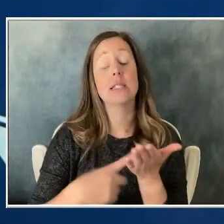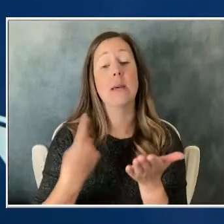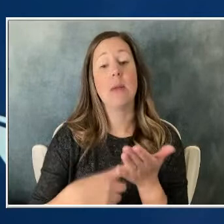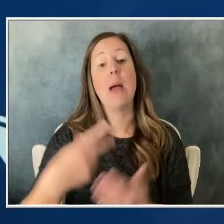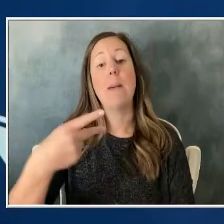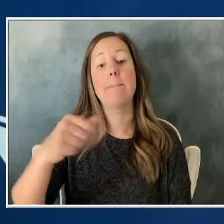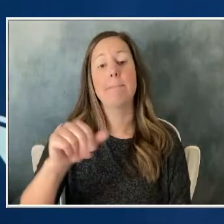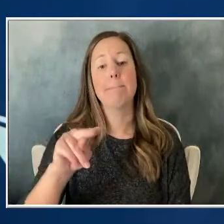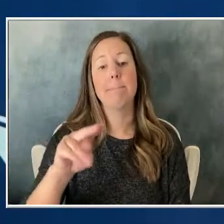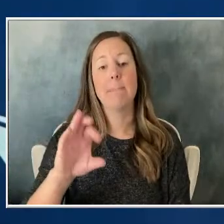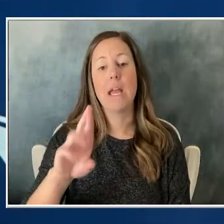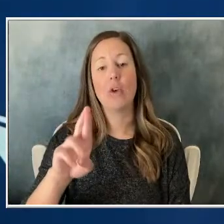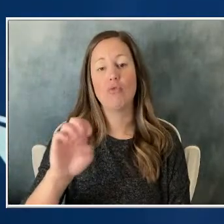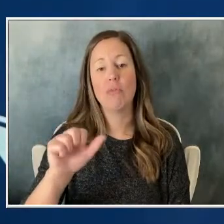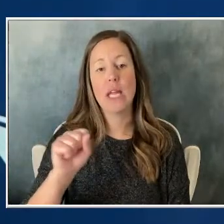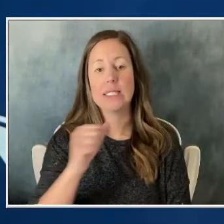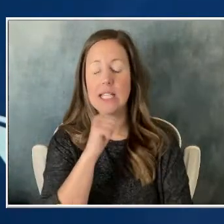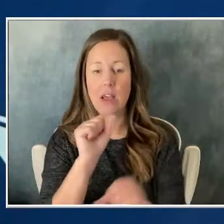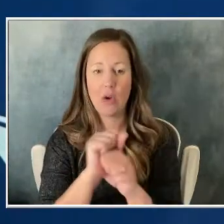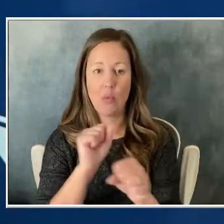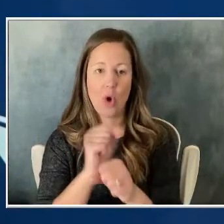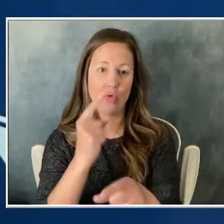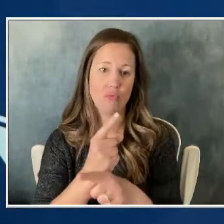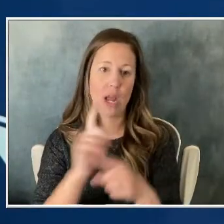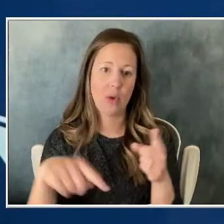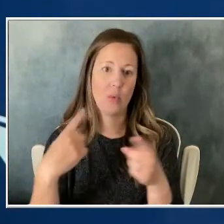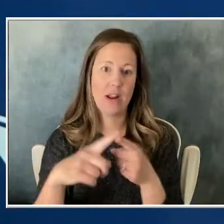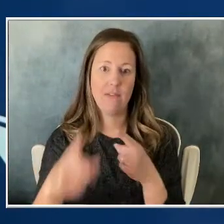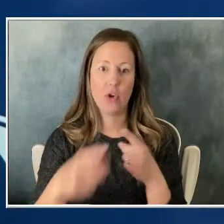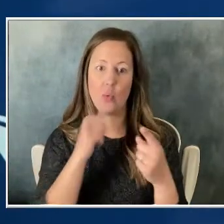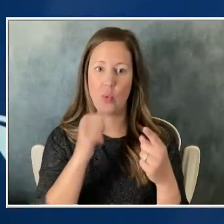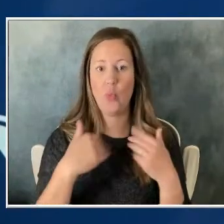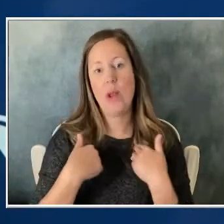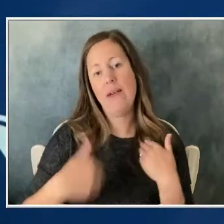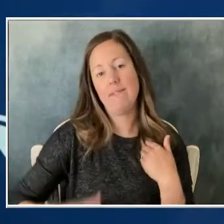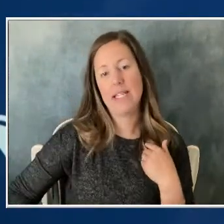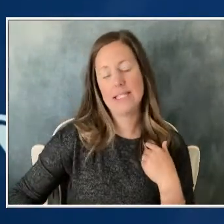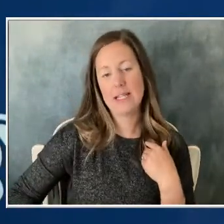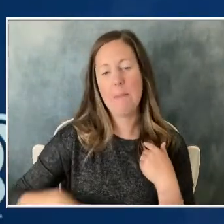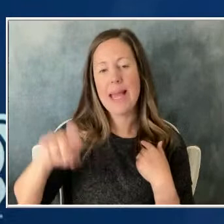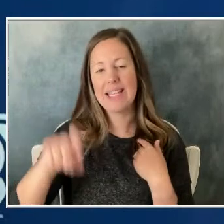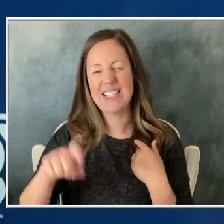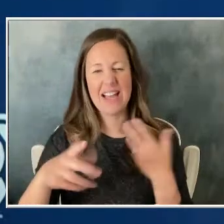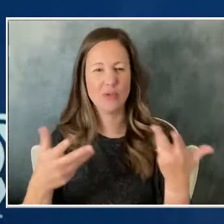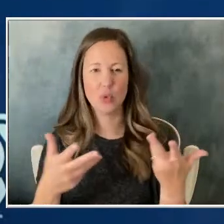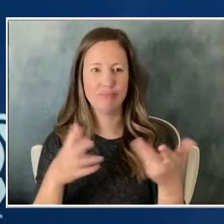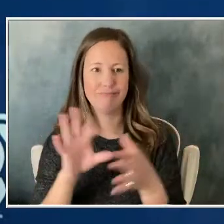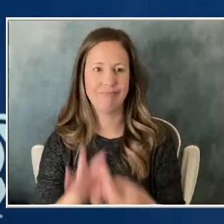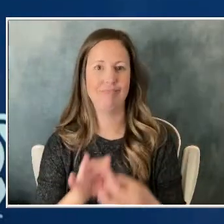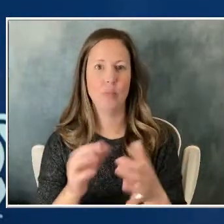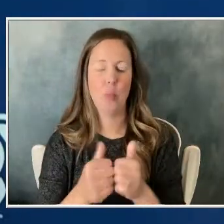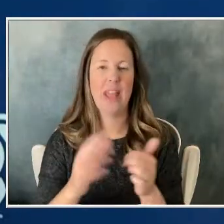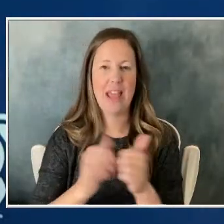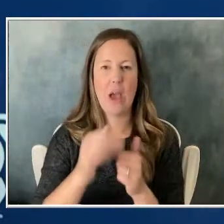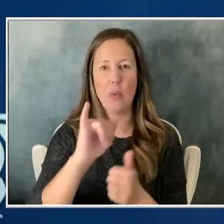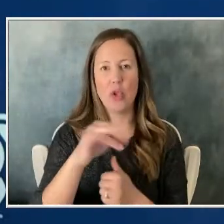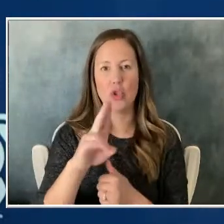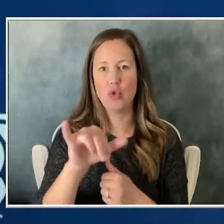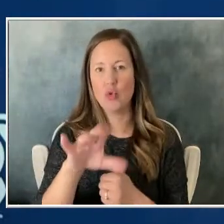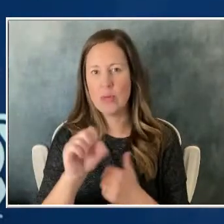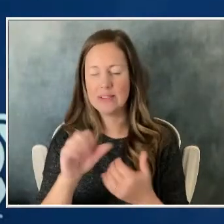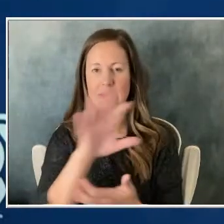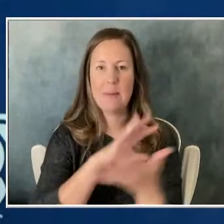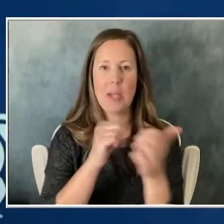right when you don't have a stomach. It just has to do with the way the pancreatic juices mix with the food. So sometimes you have to take